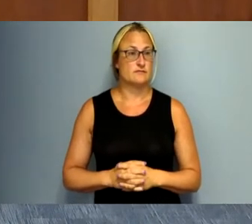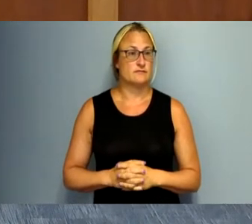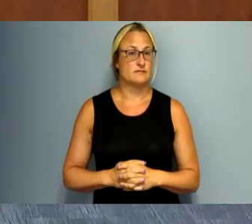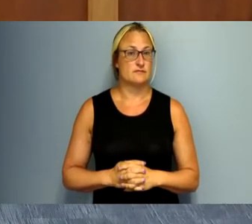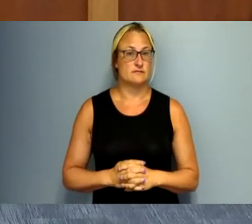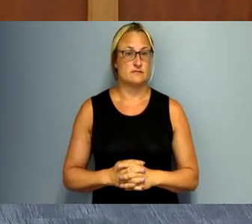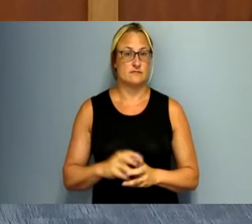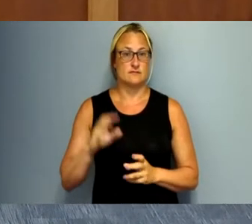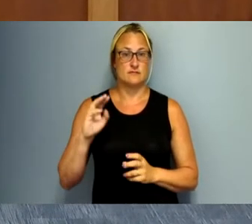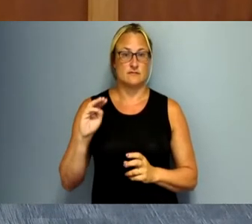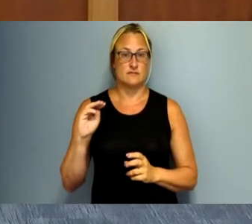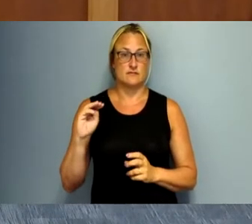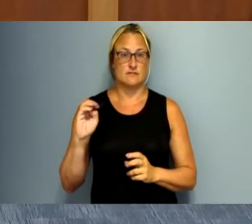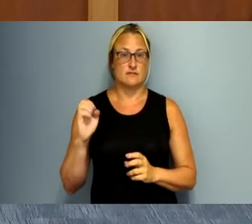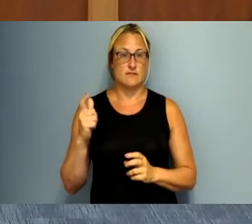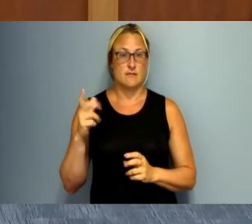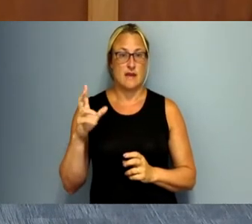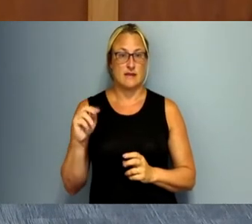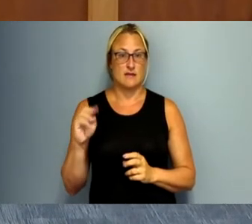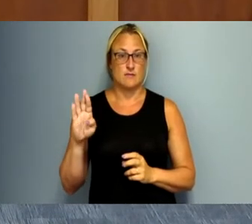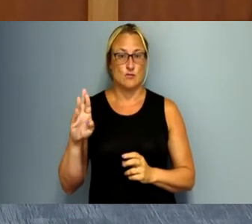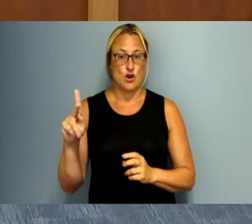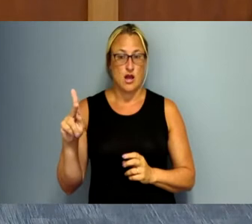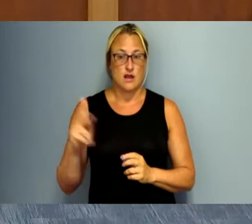Megan Brock.